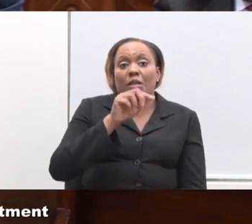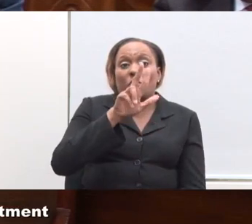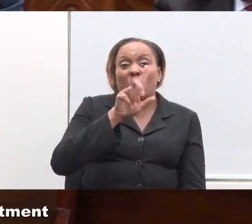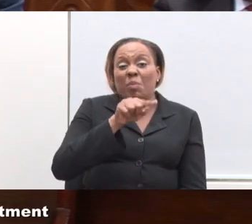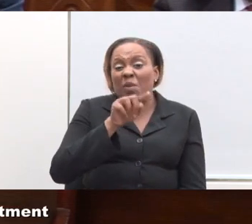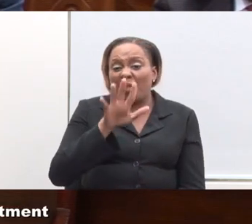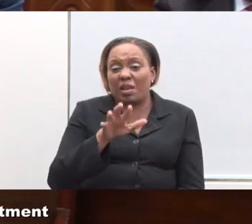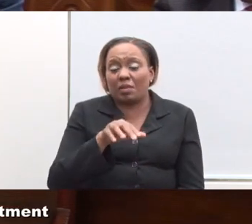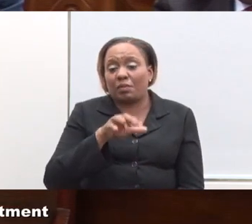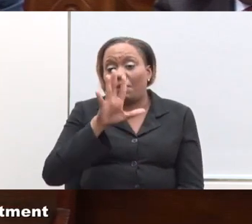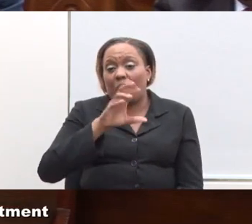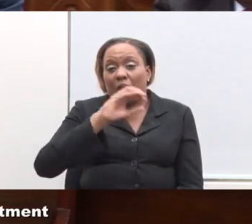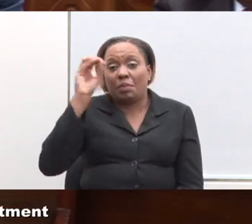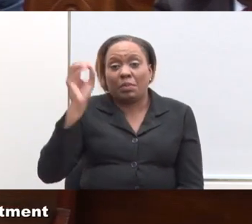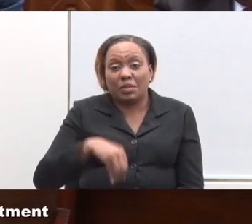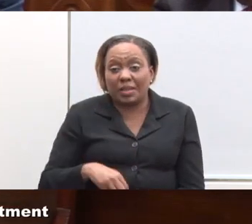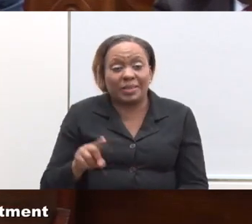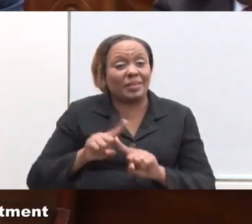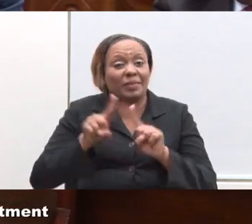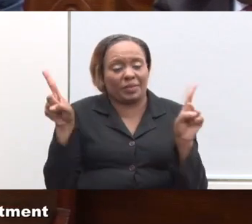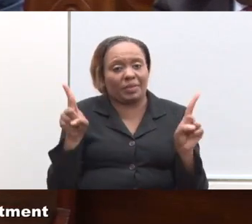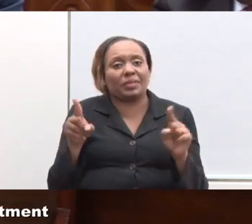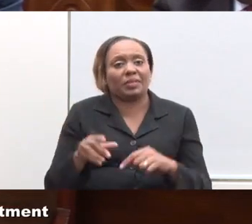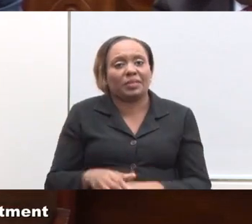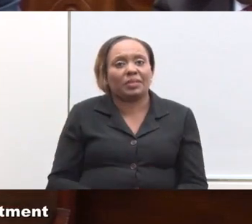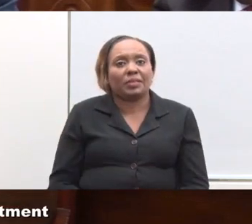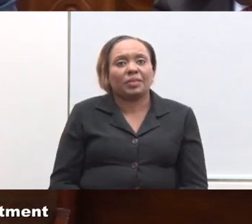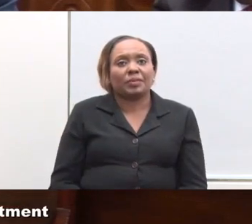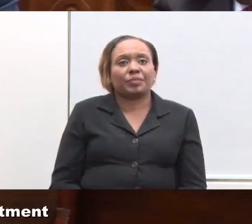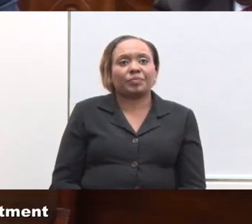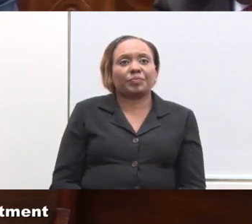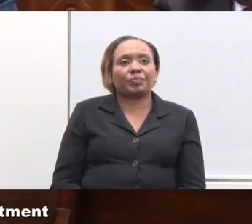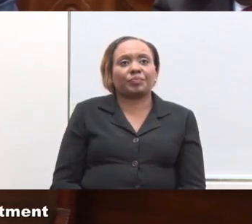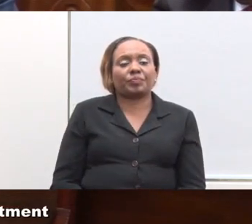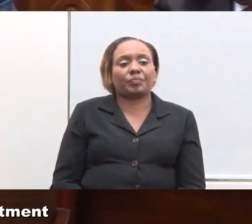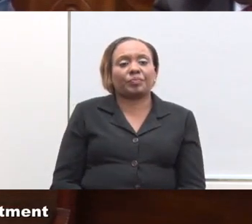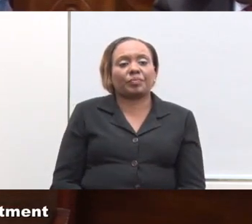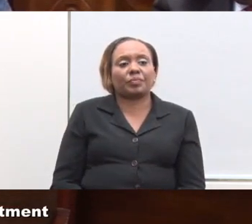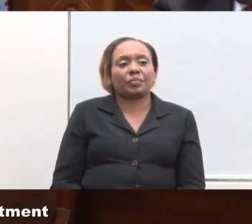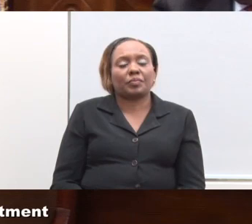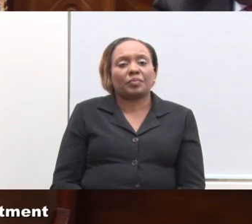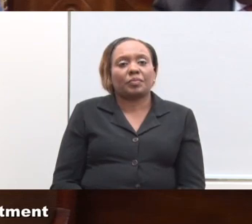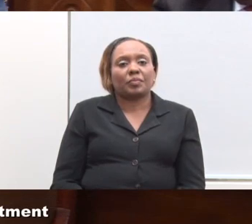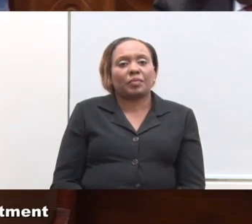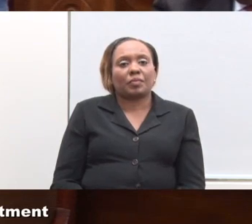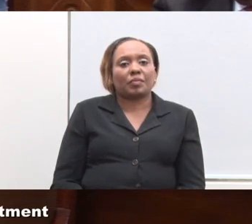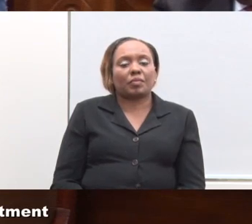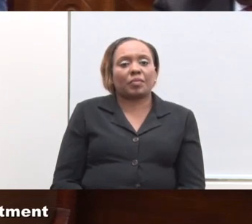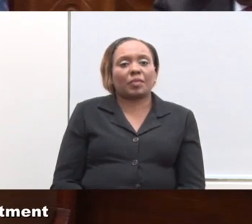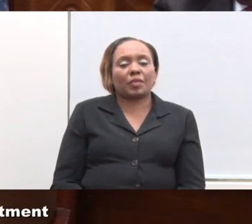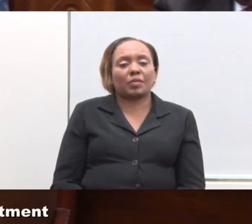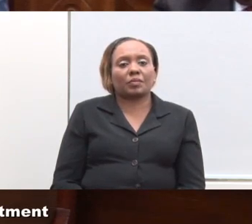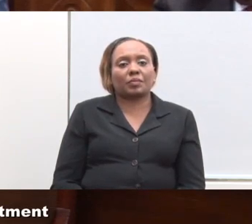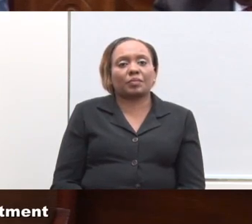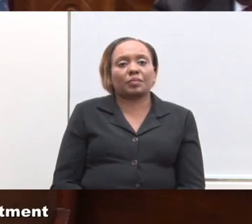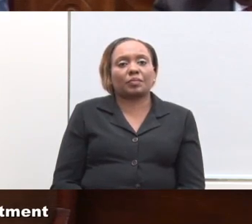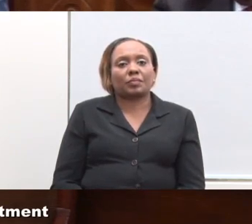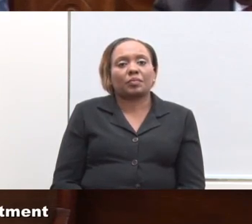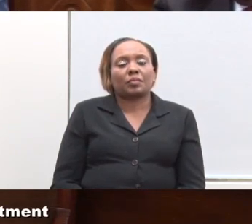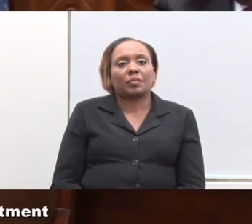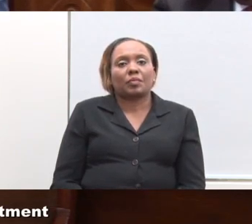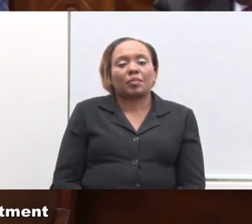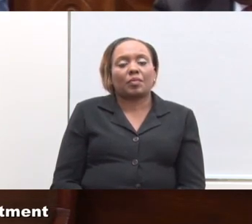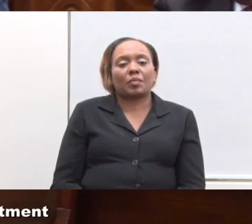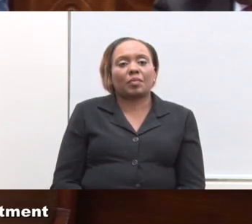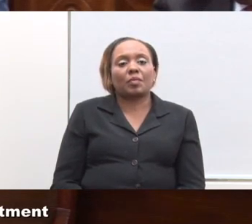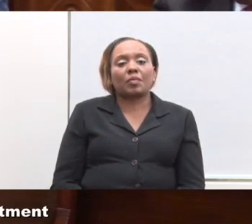therefore, Mr. Speaker, when you look at the commitment that we have given both to the public servants and to persons